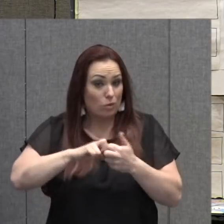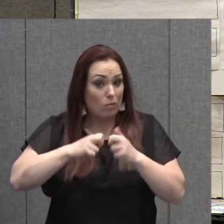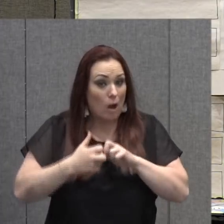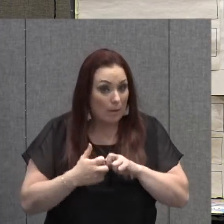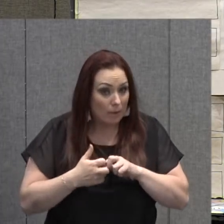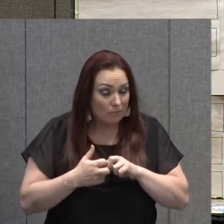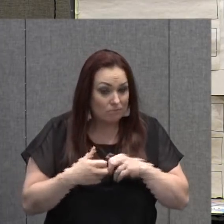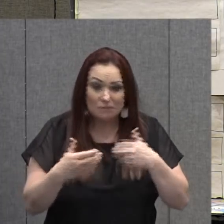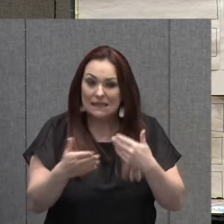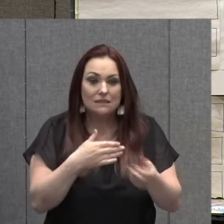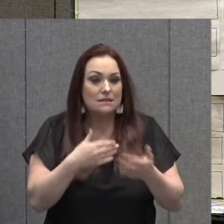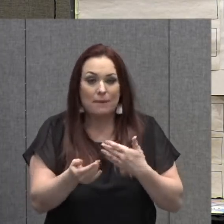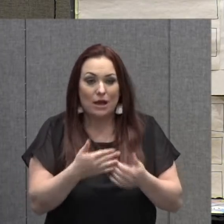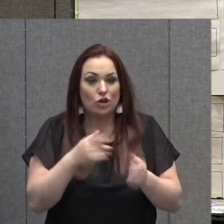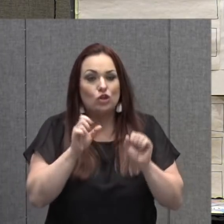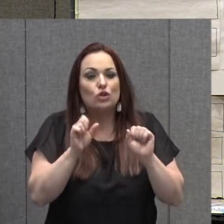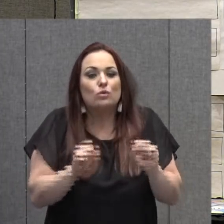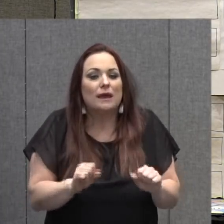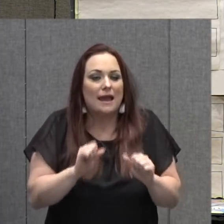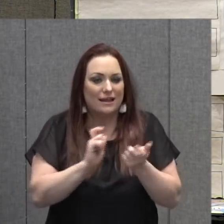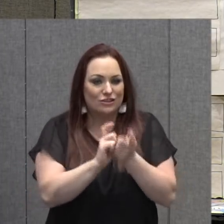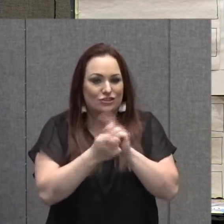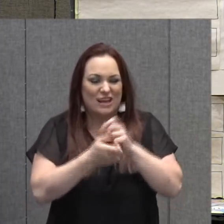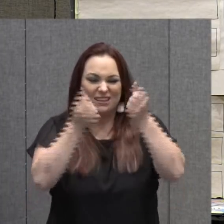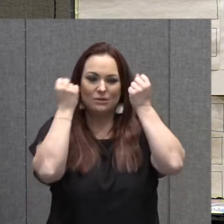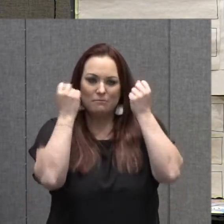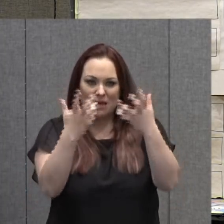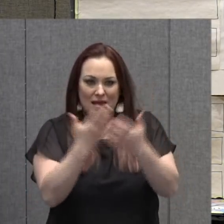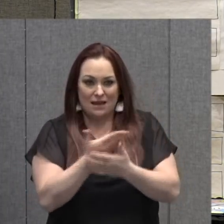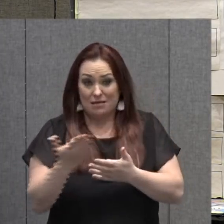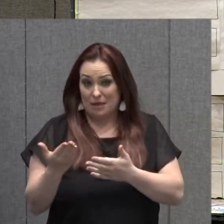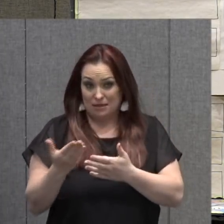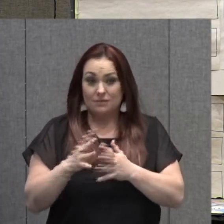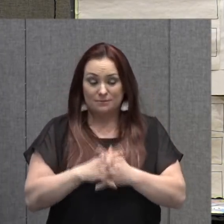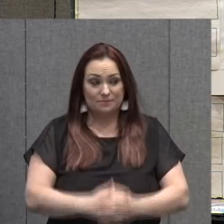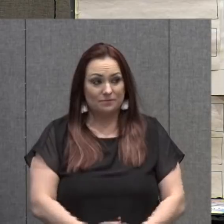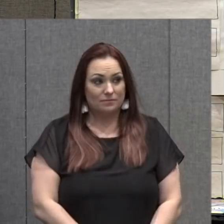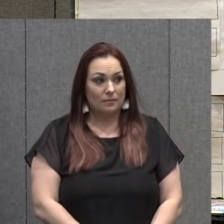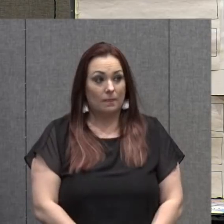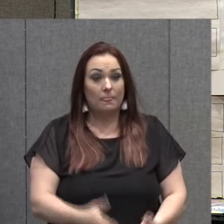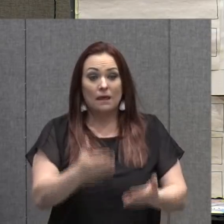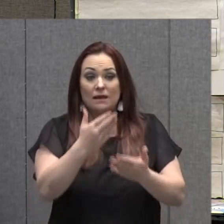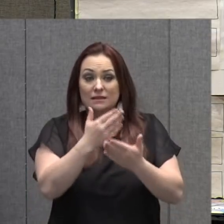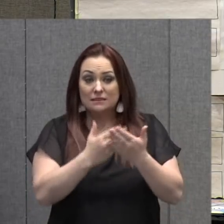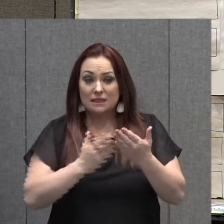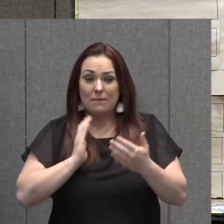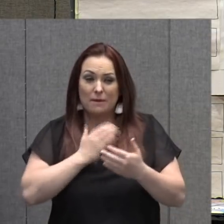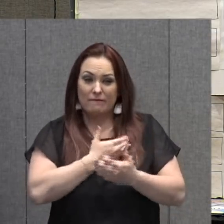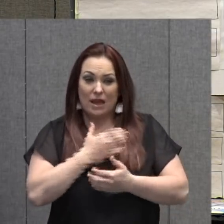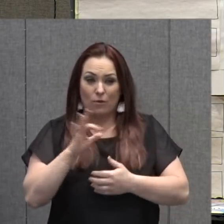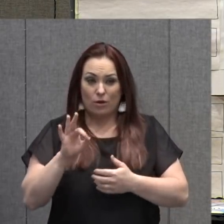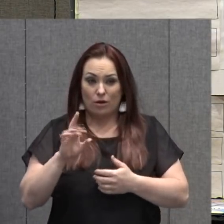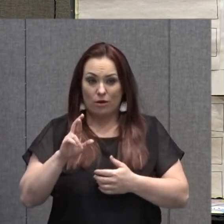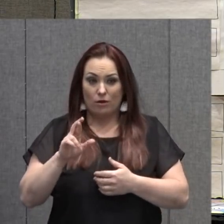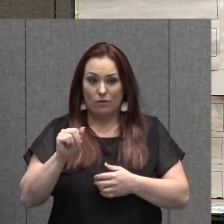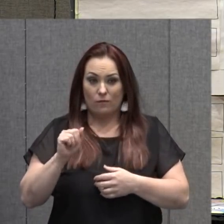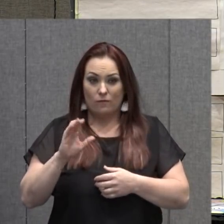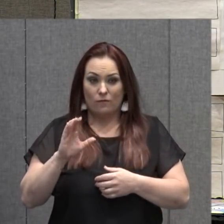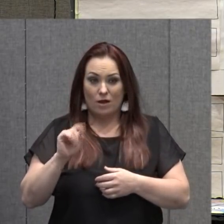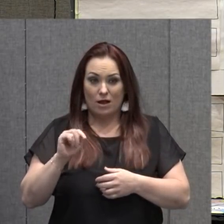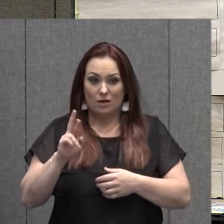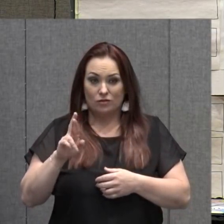matter. You can change. You can change multiple things, okay? Some fractured fairy tales follow